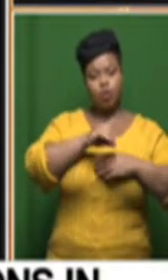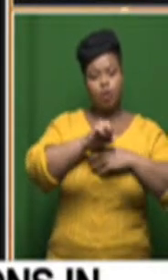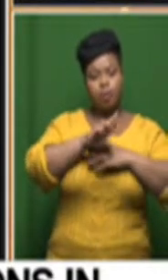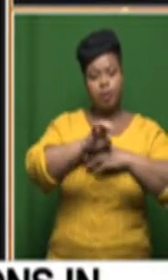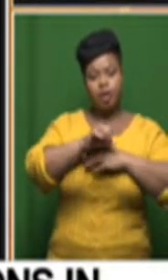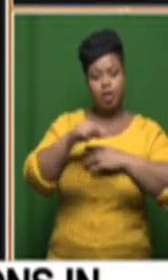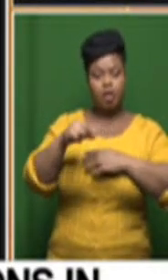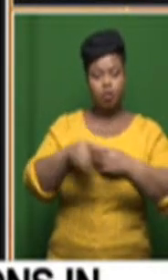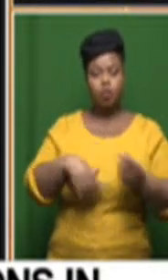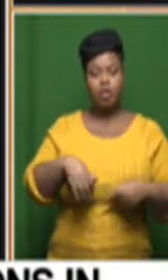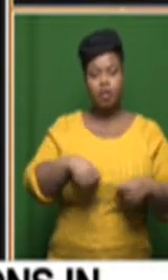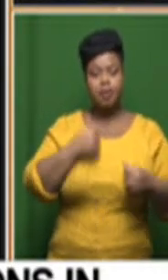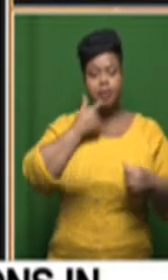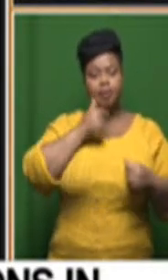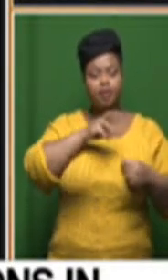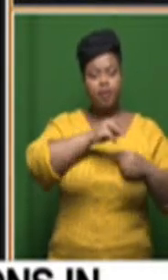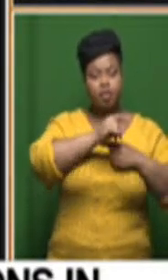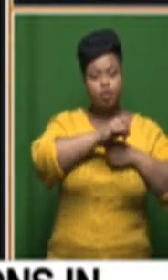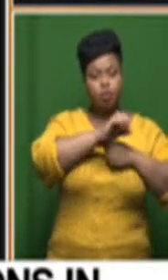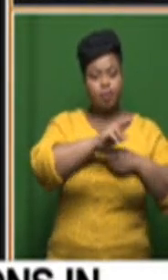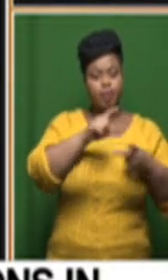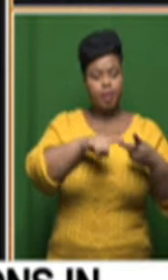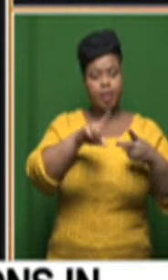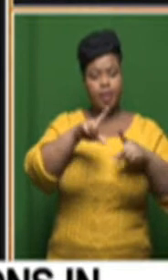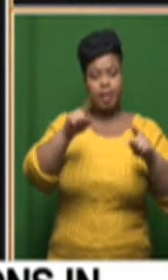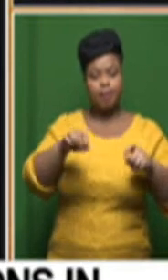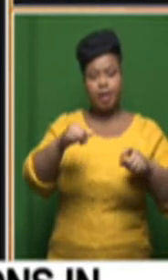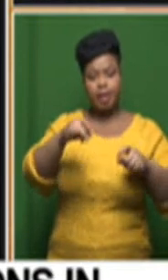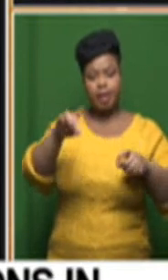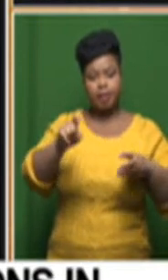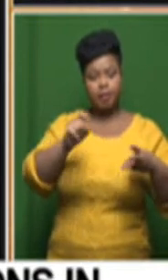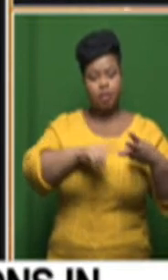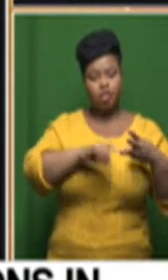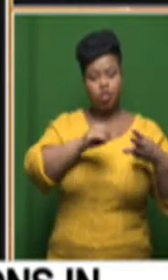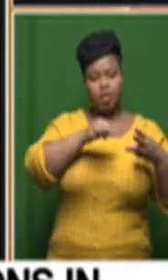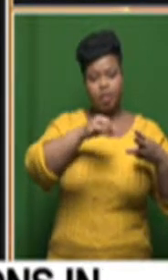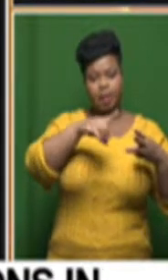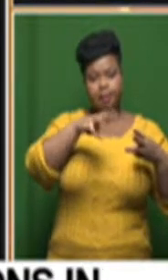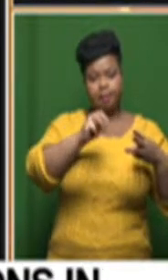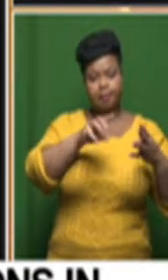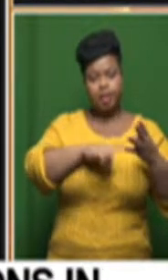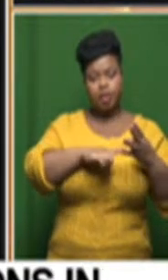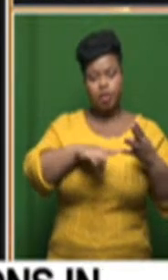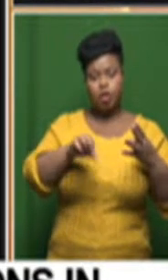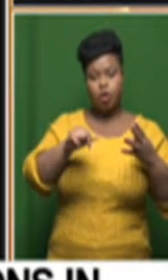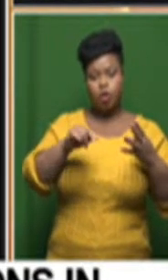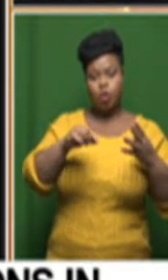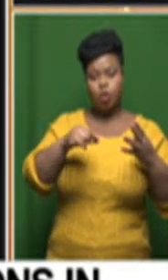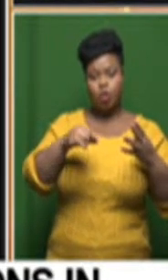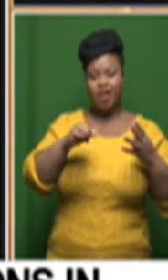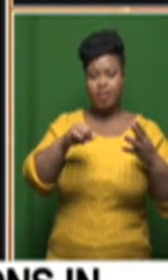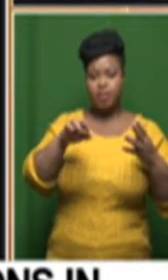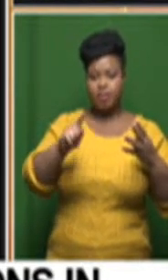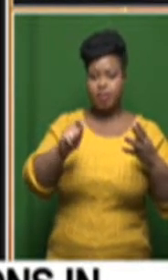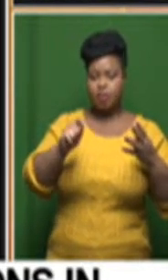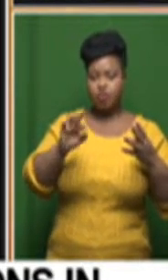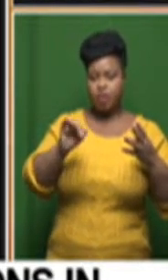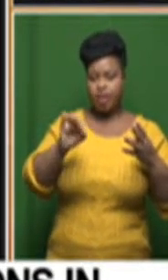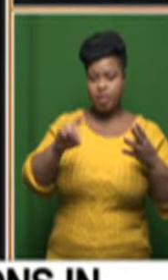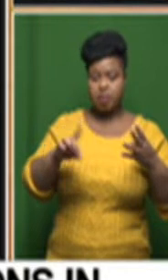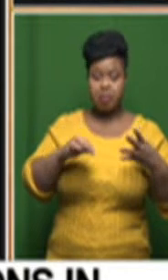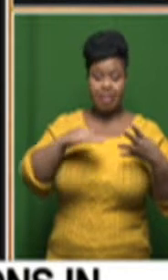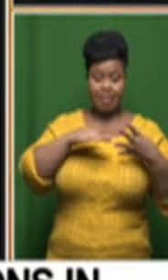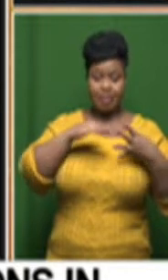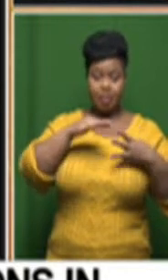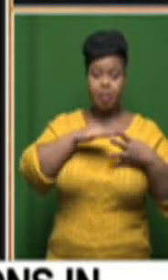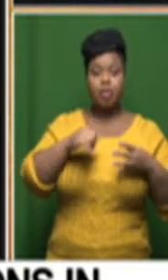It's Theewaterskloof, Cape Agulhas, Swellendam, and Overstrand. Yes, Overberg